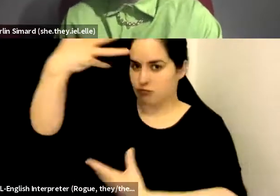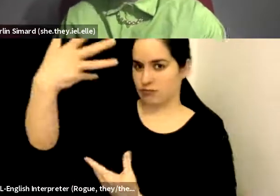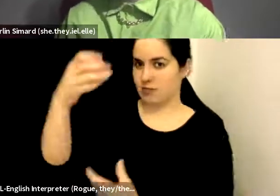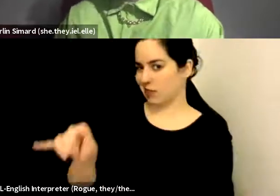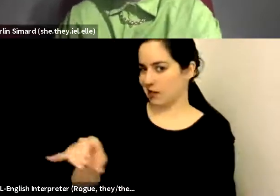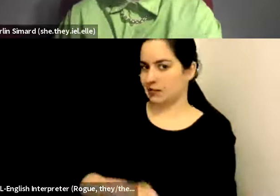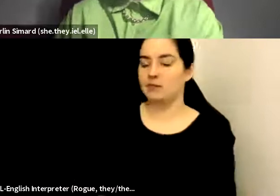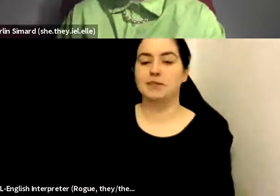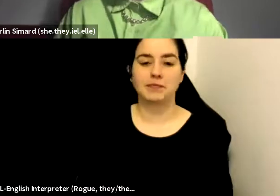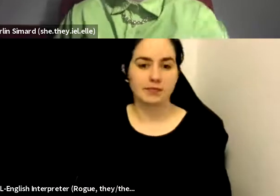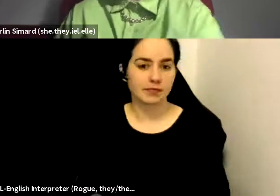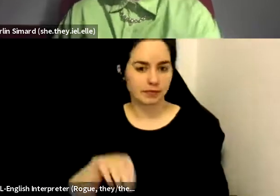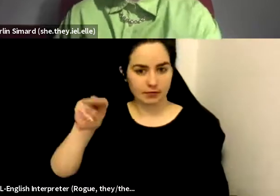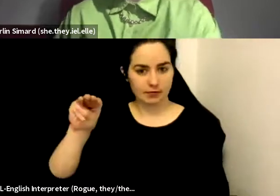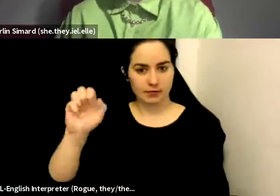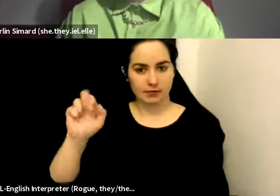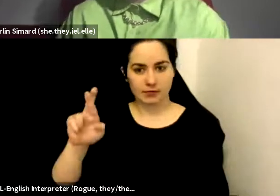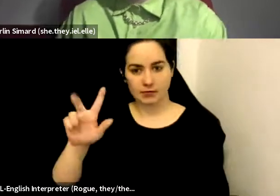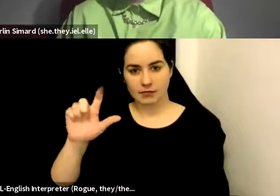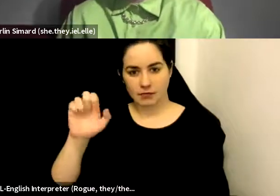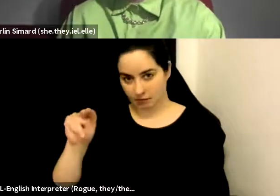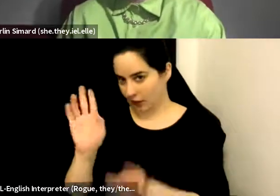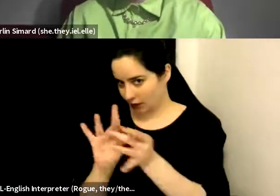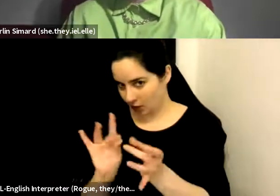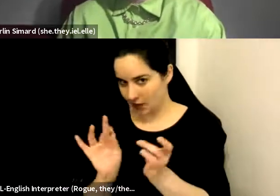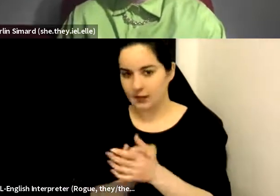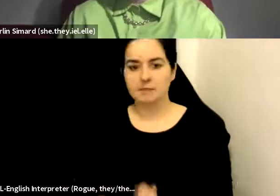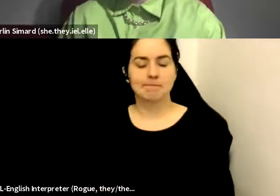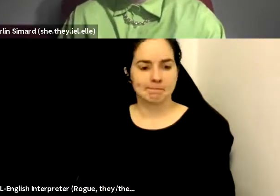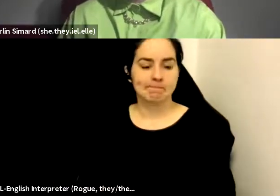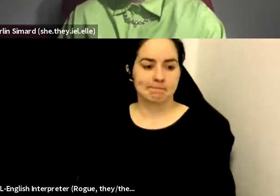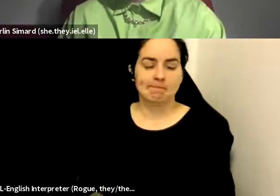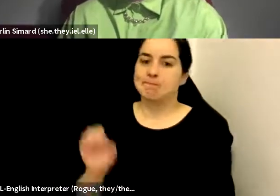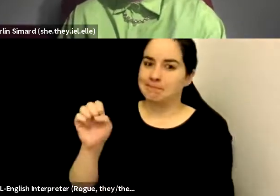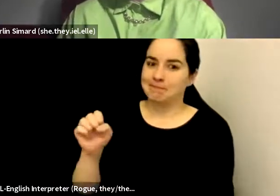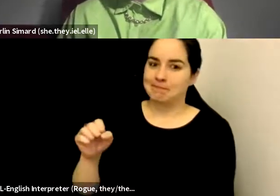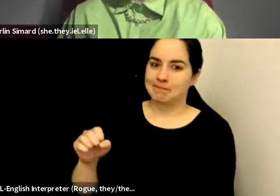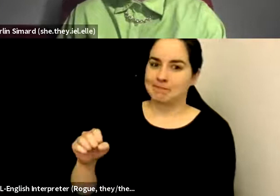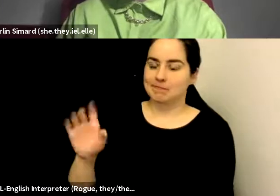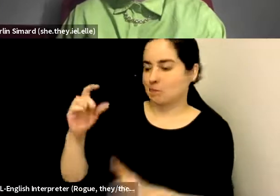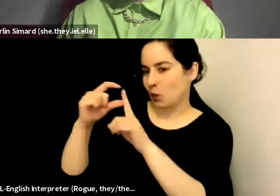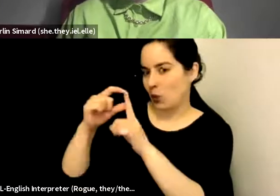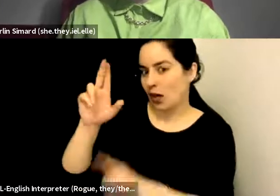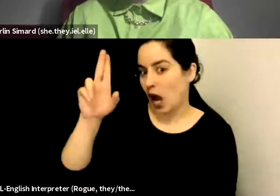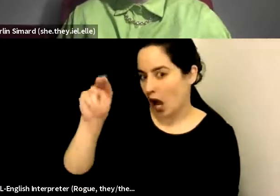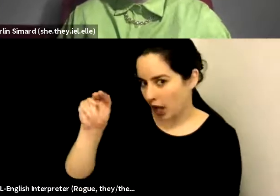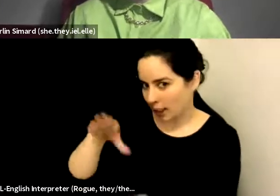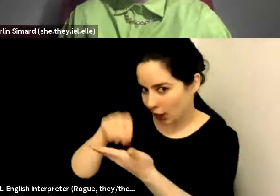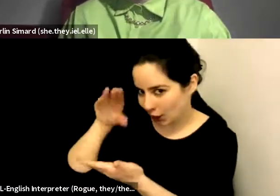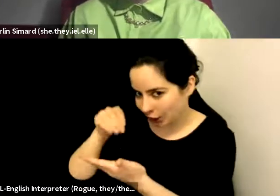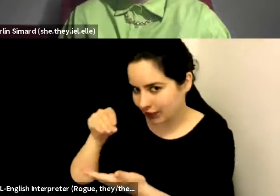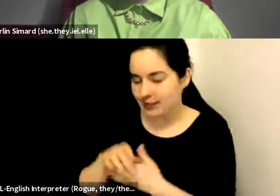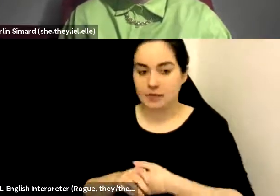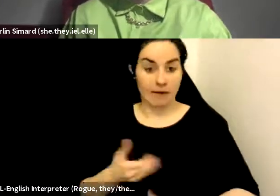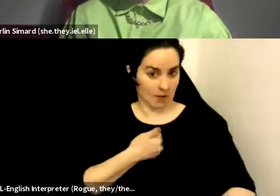Merlin speaking. Yeah, I think when we're really thinking about unlearning, like, I think like the way that I frame it within